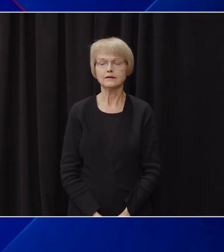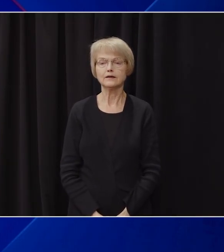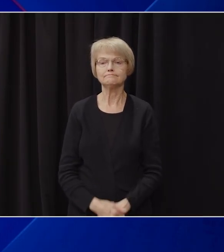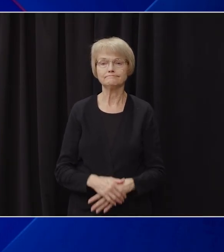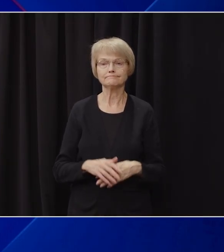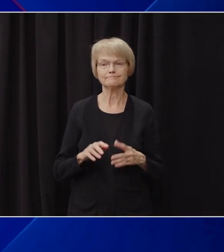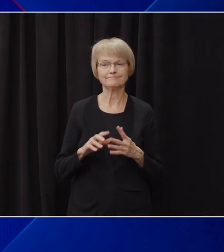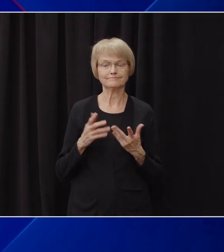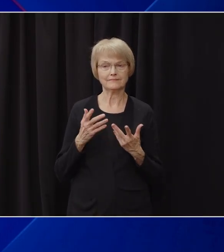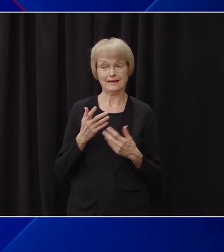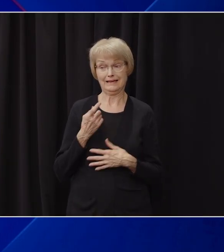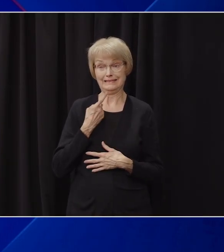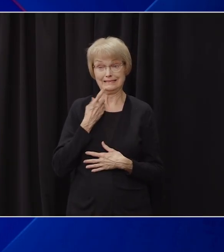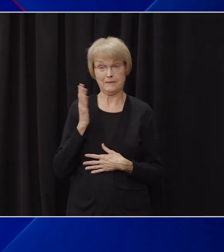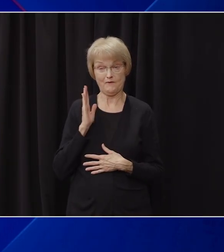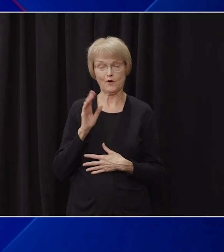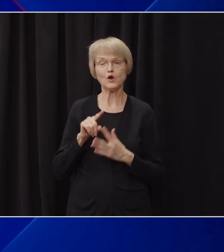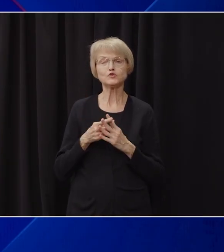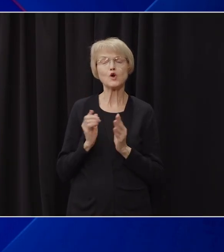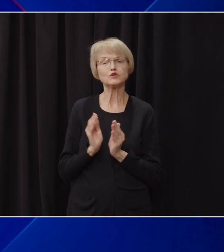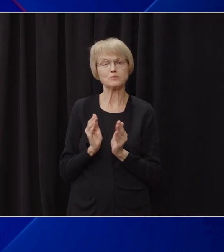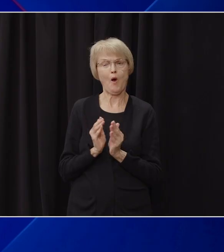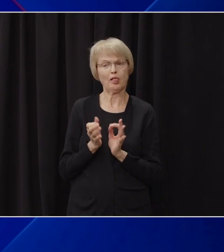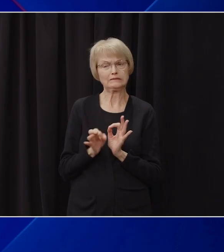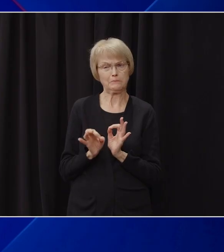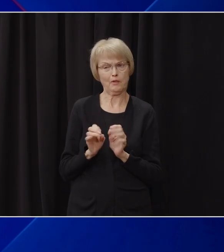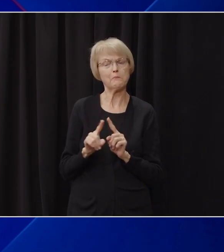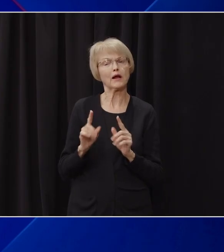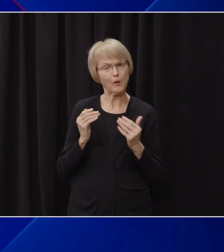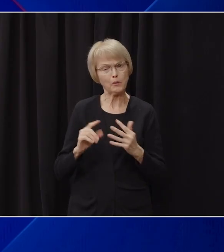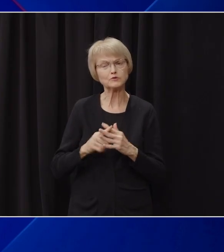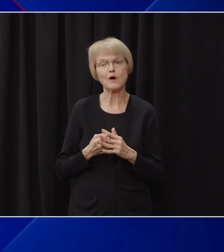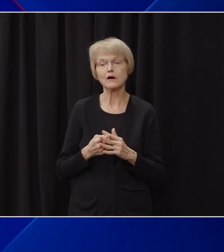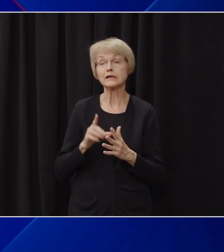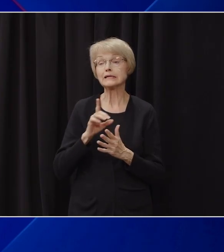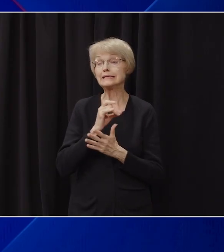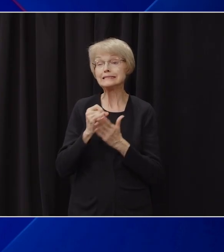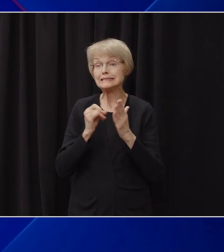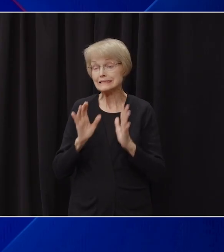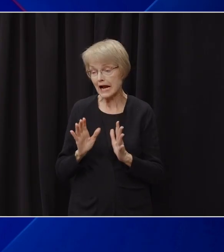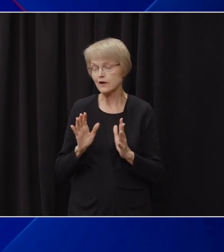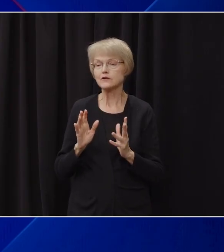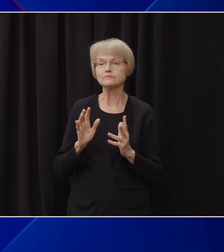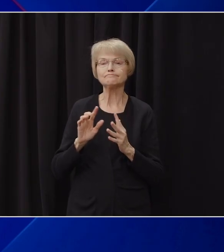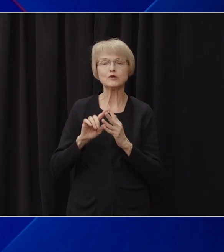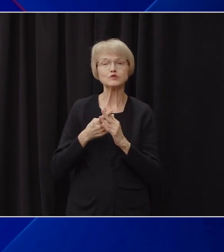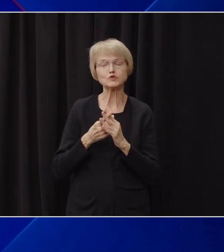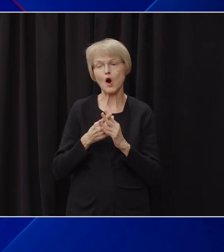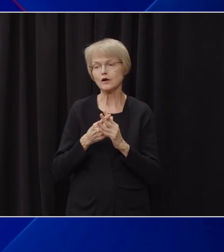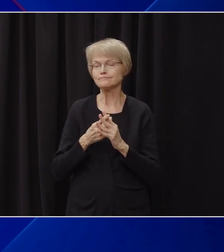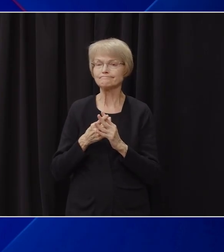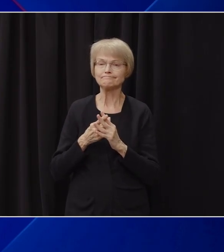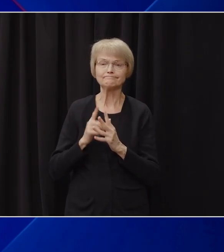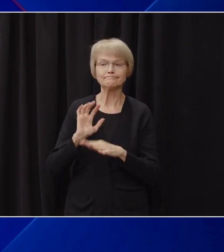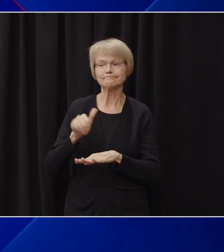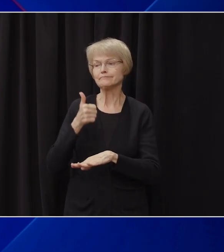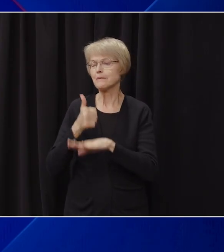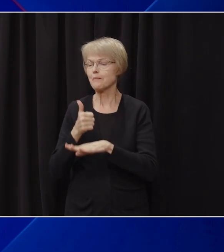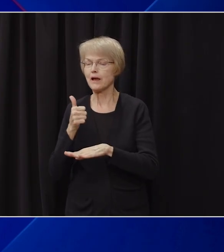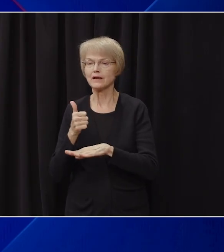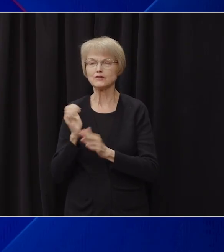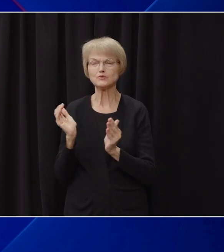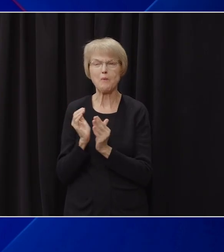start, as I mentioned earlier, start small, but start. For designers, they can start implementing